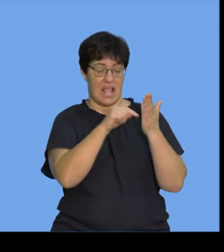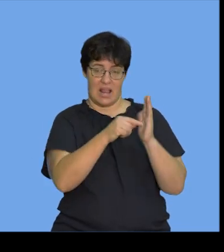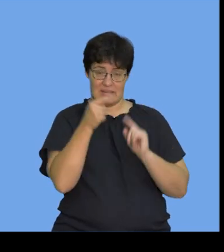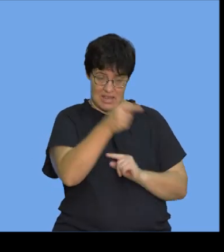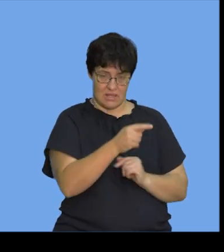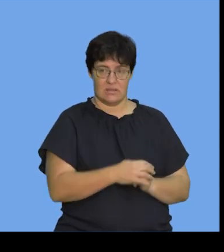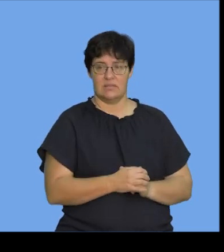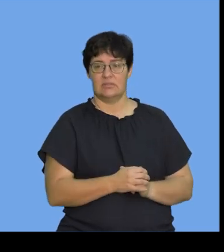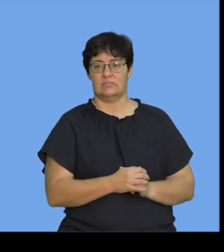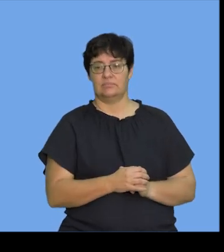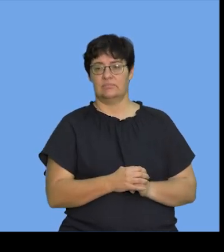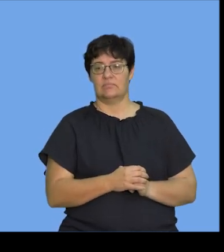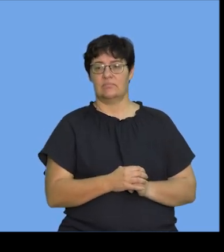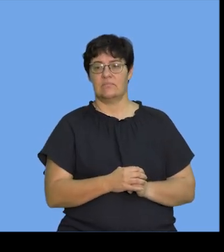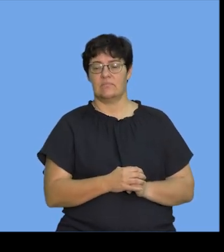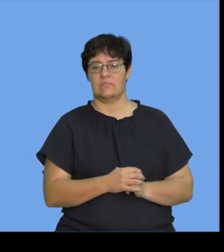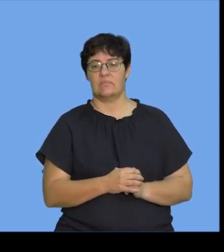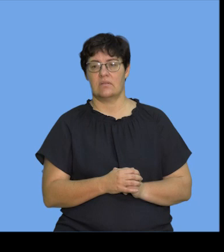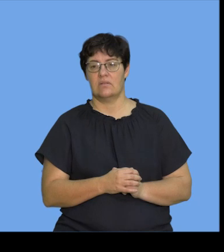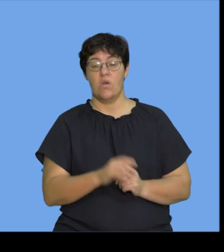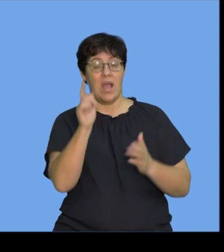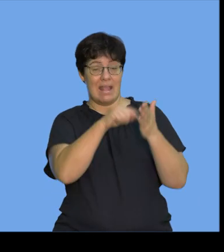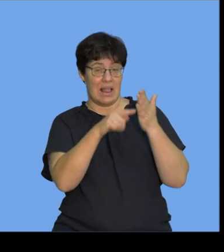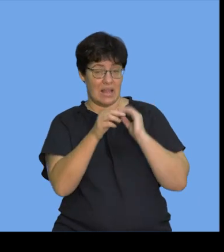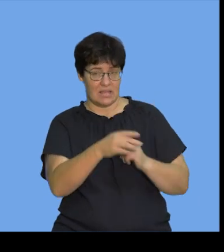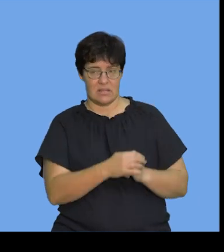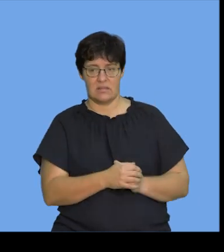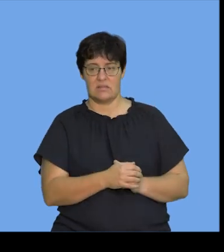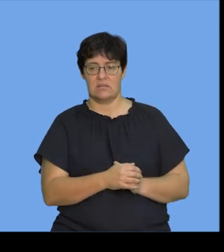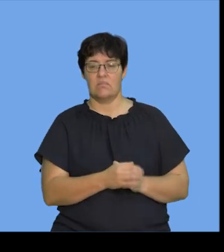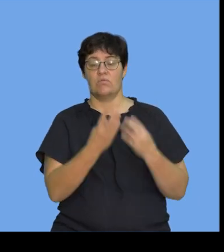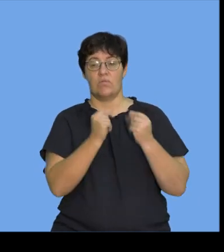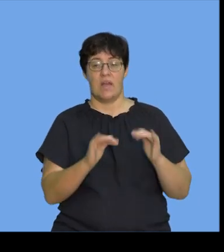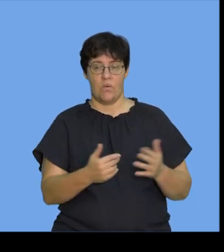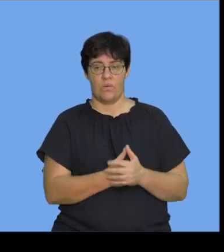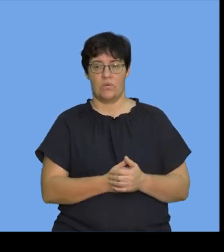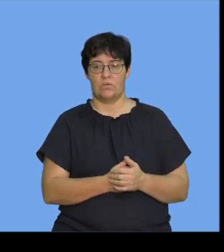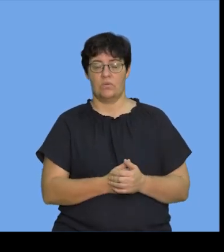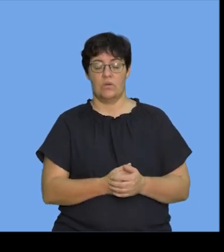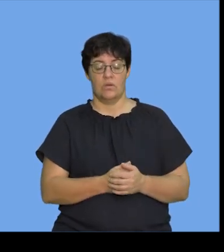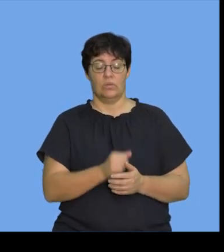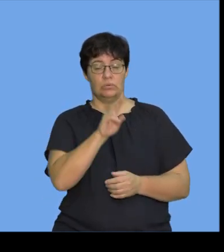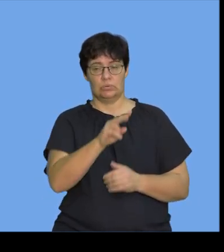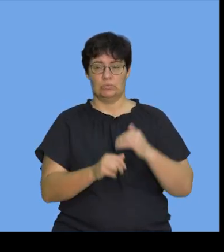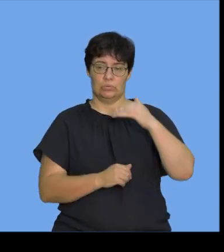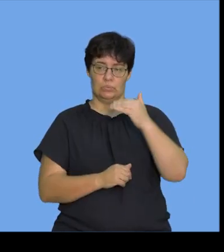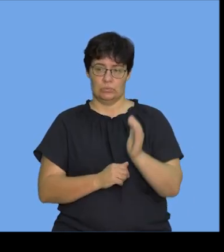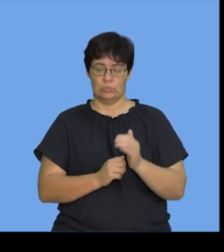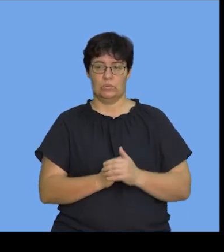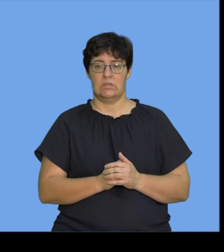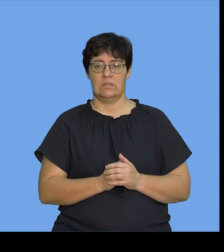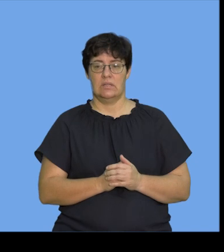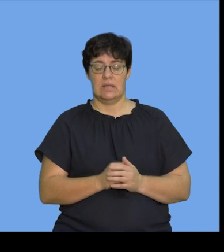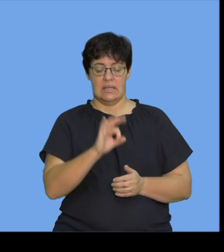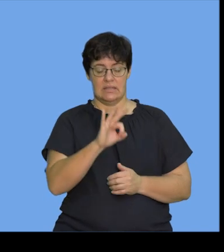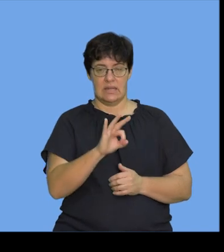to your calculator, guys. And on the calculator, if you want to solve this, it will be 2, open the bracket,